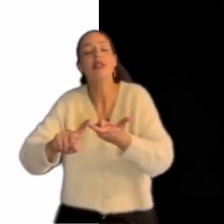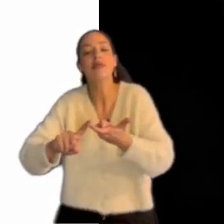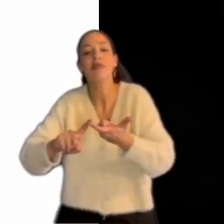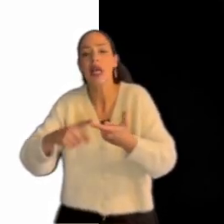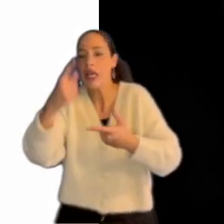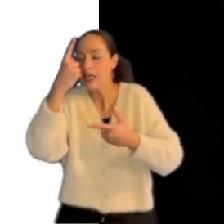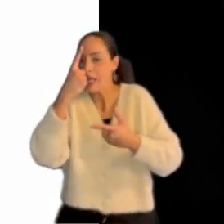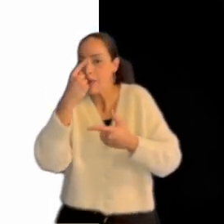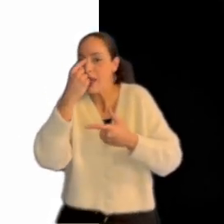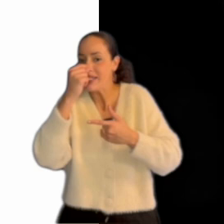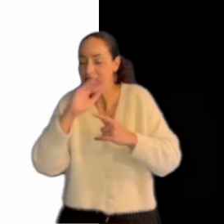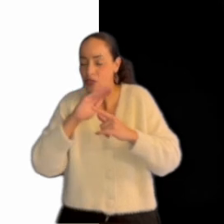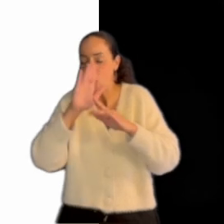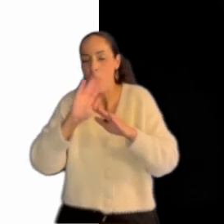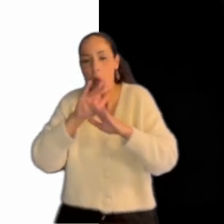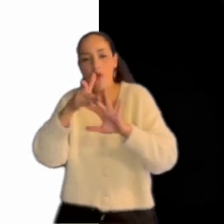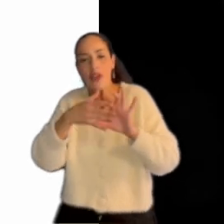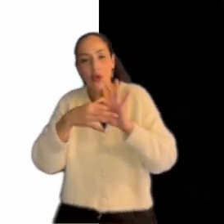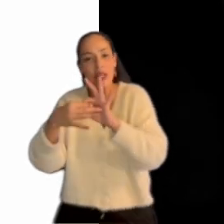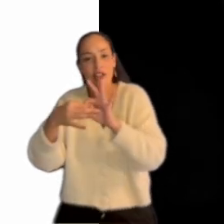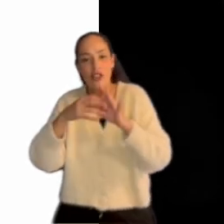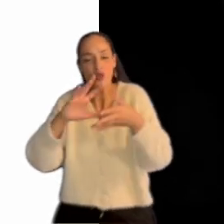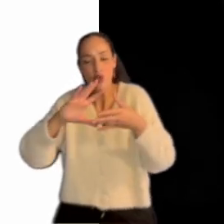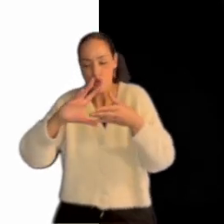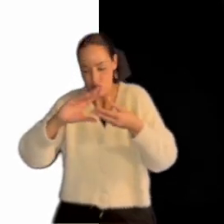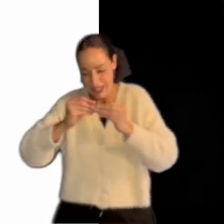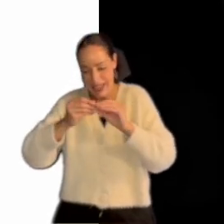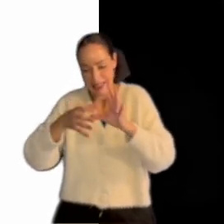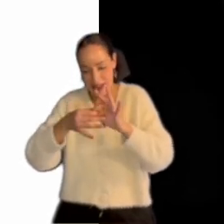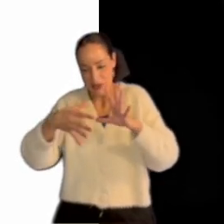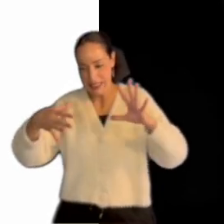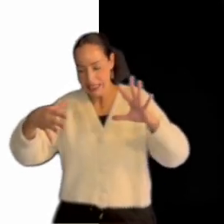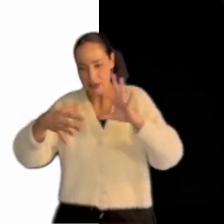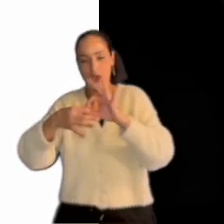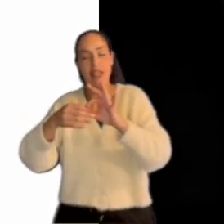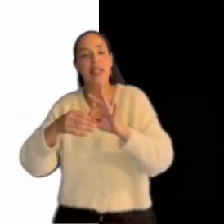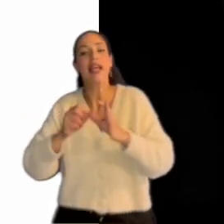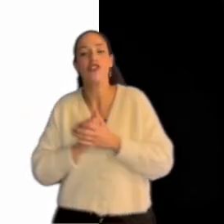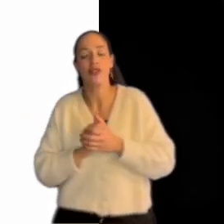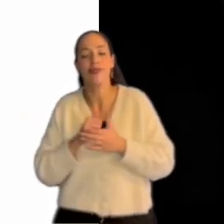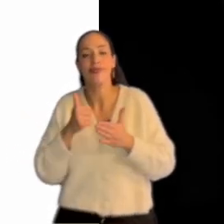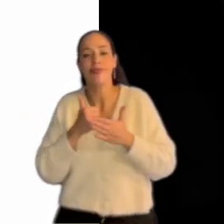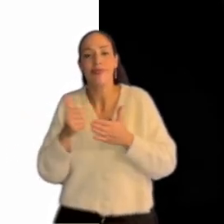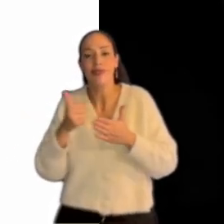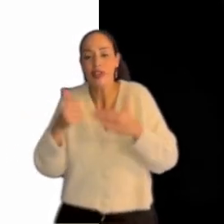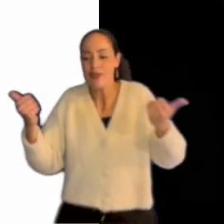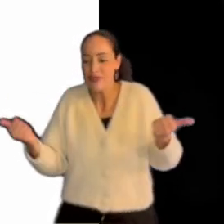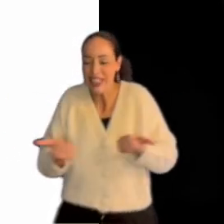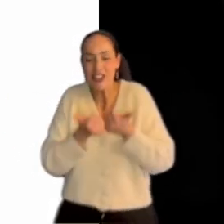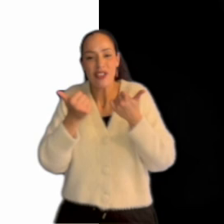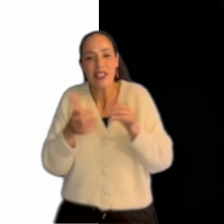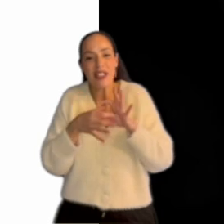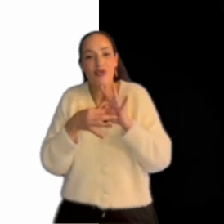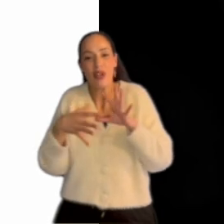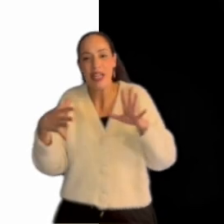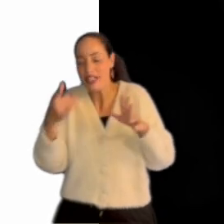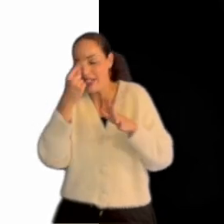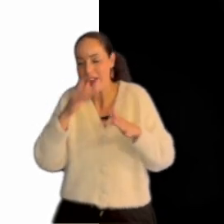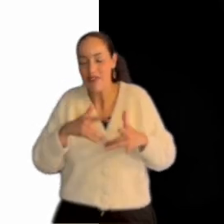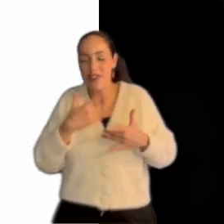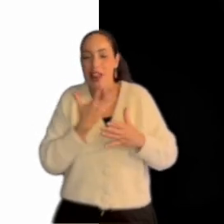constitute a loss for both us and them. Managing expectations and offering honesty and transparency from the outset is